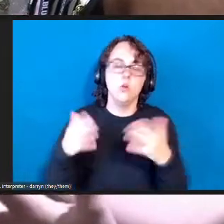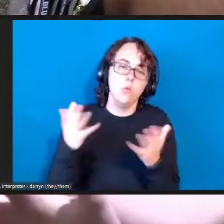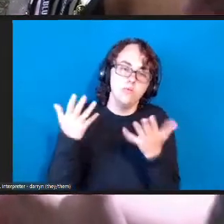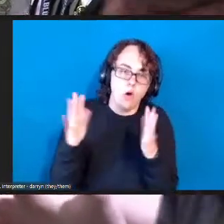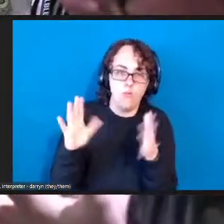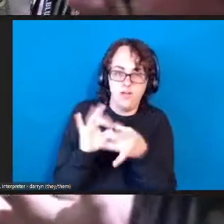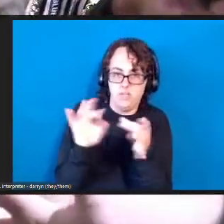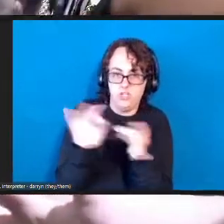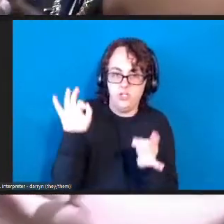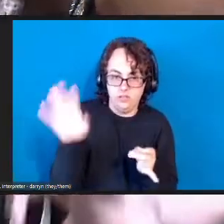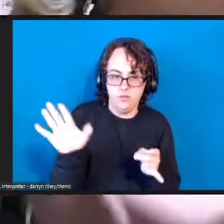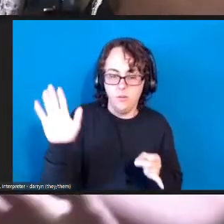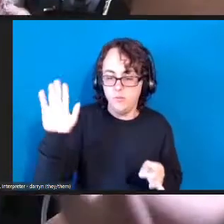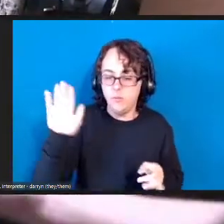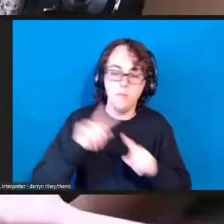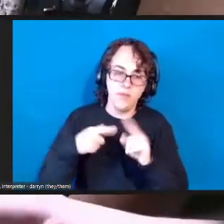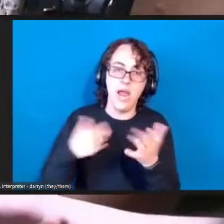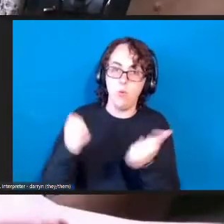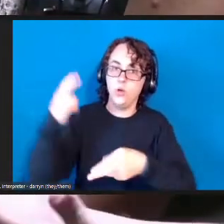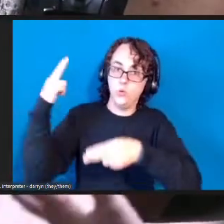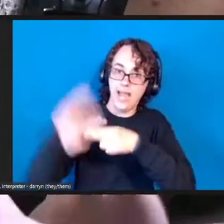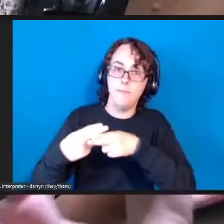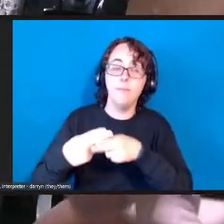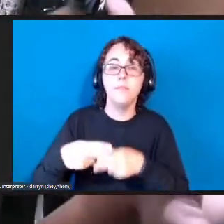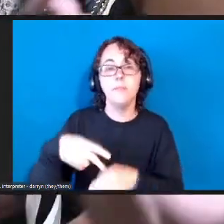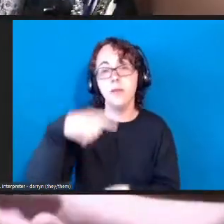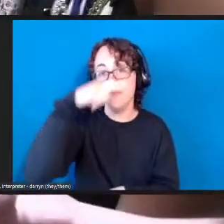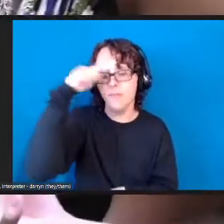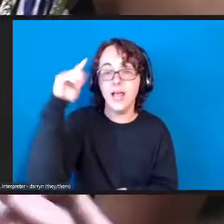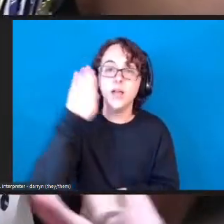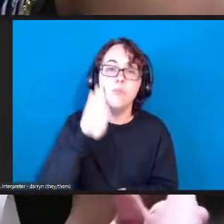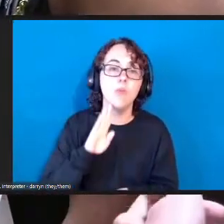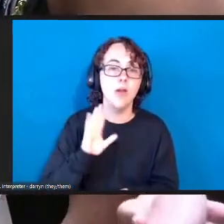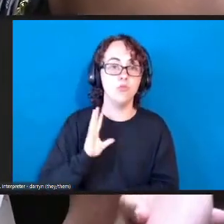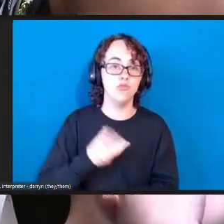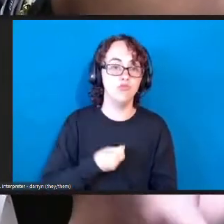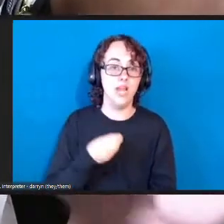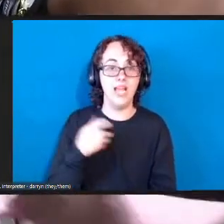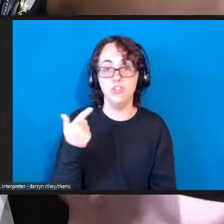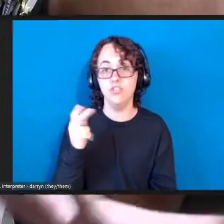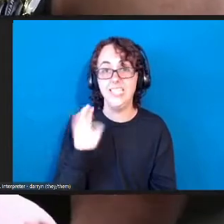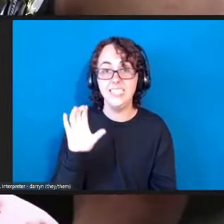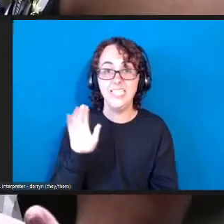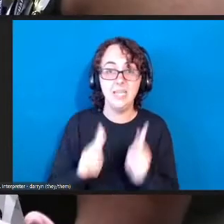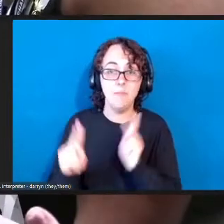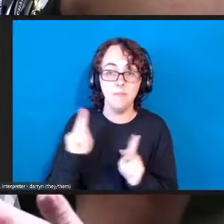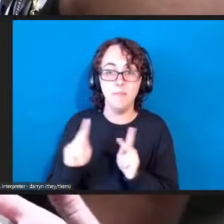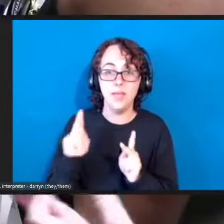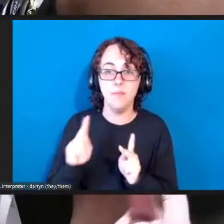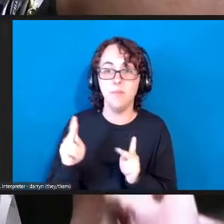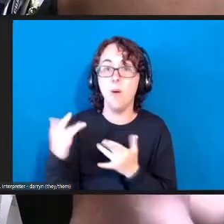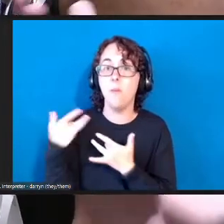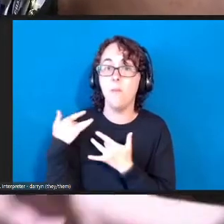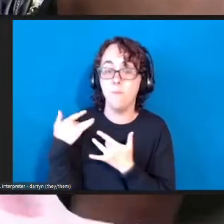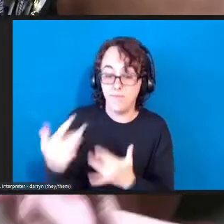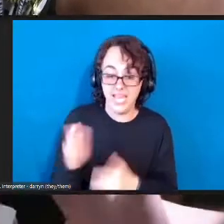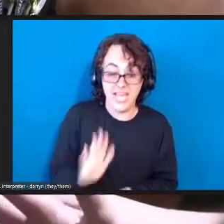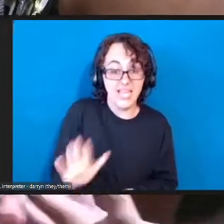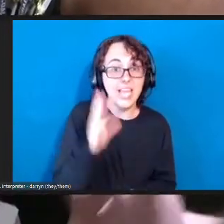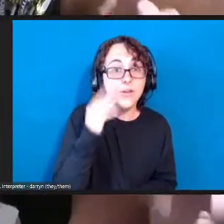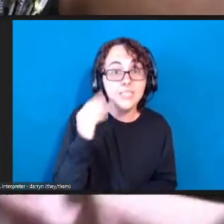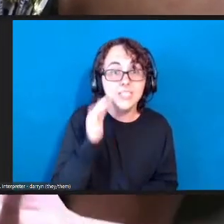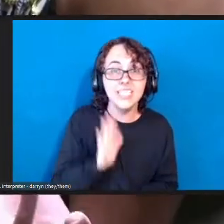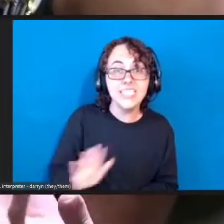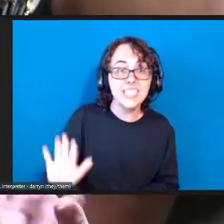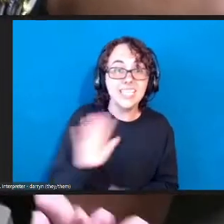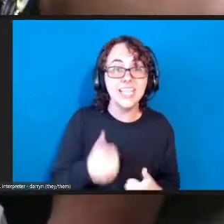that black and brown trans and gender nonconforming people end up being robbed of their own experiences and of their